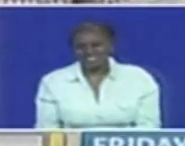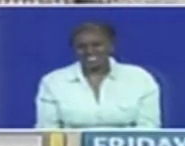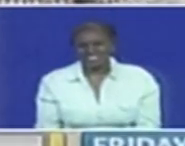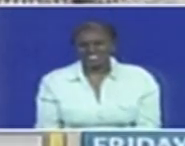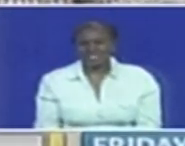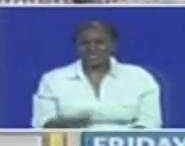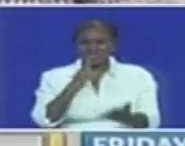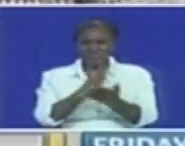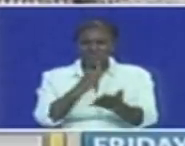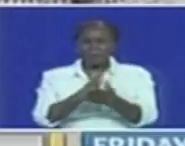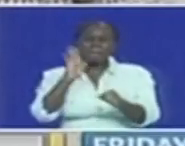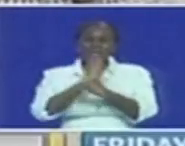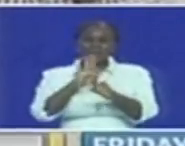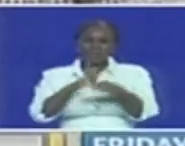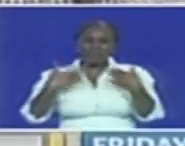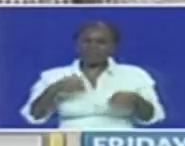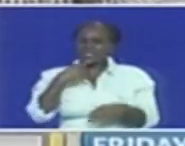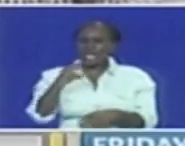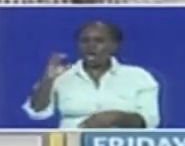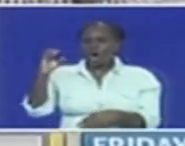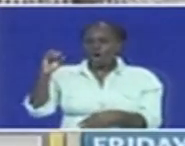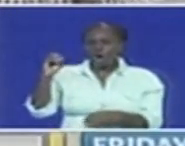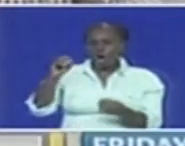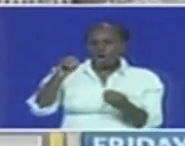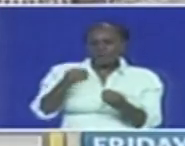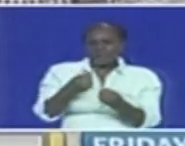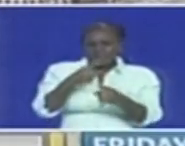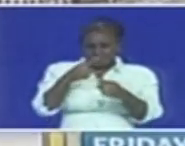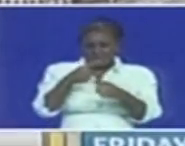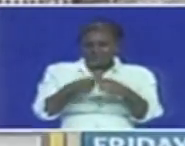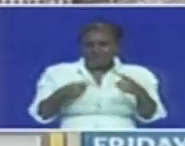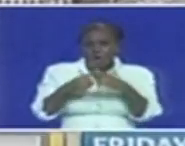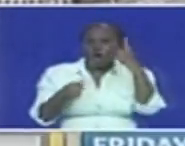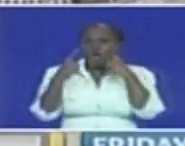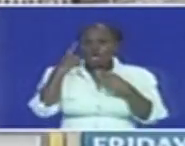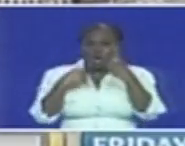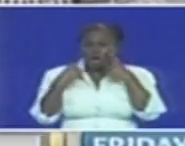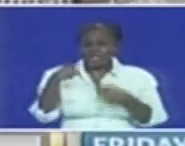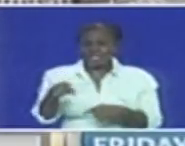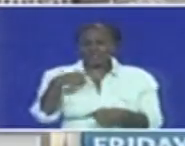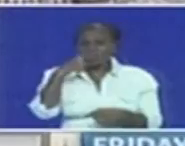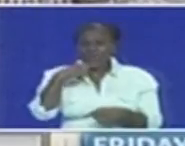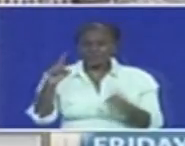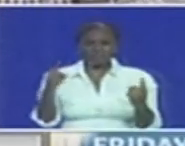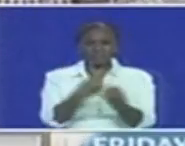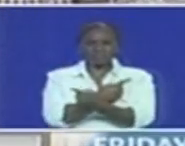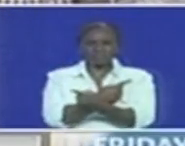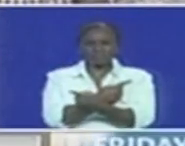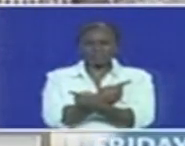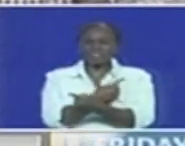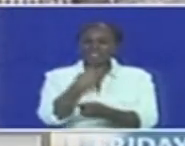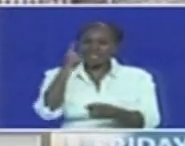Well, many people say onion. Yes, onion. And this may be a bit controversial, Betty. We